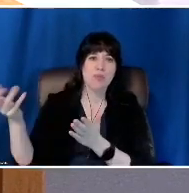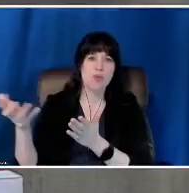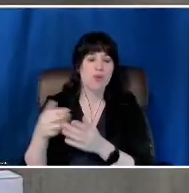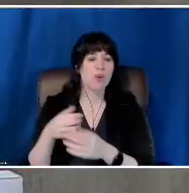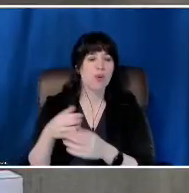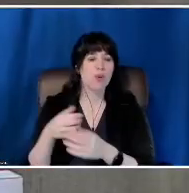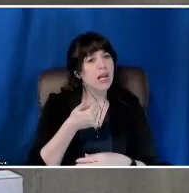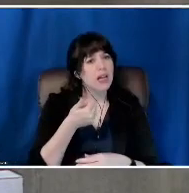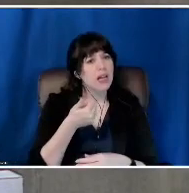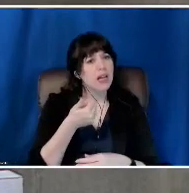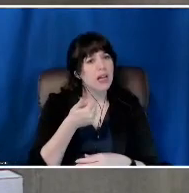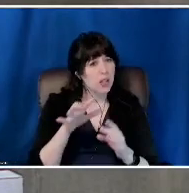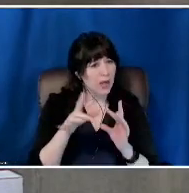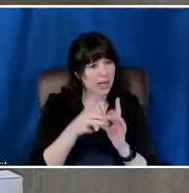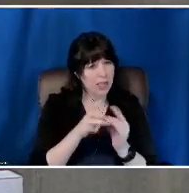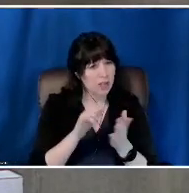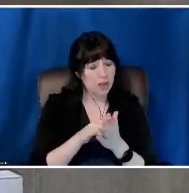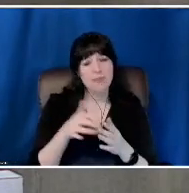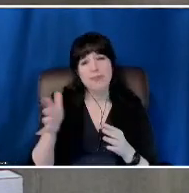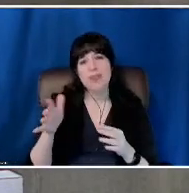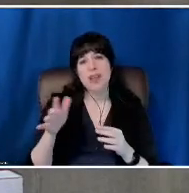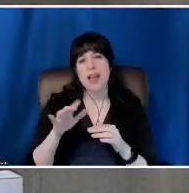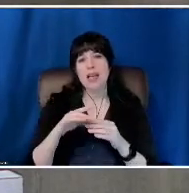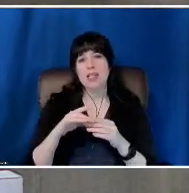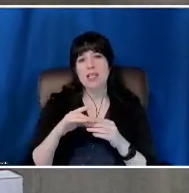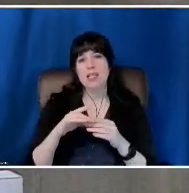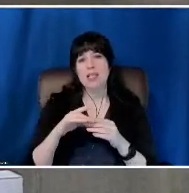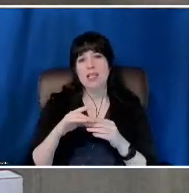It's a loose connection at best right now. So actually one of the